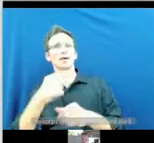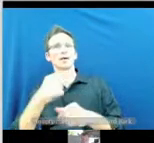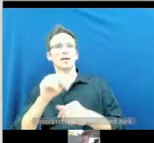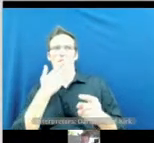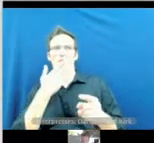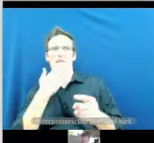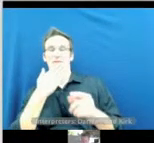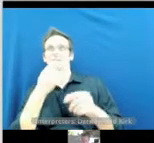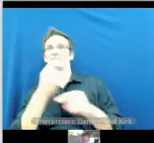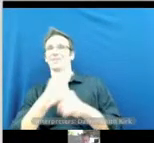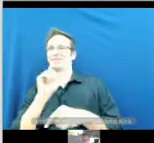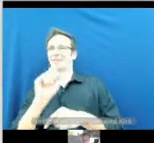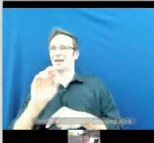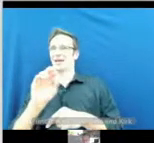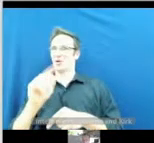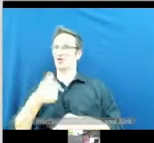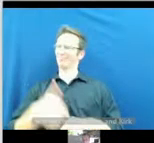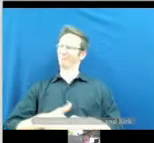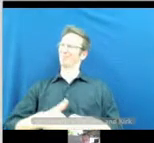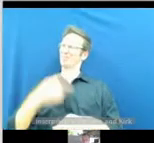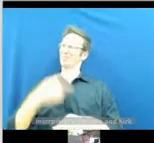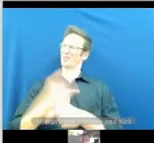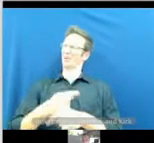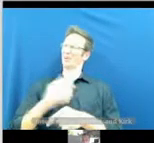My gut was right.